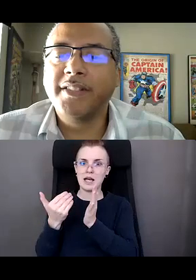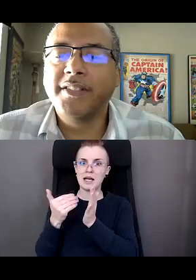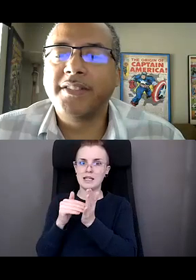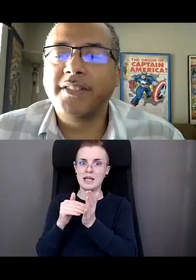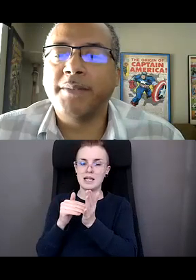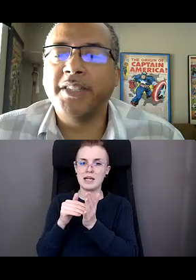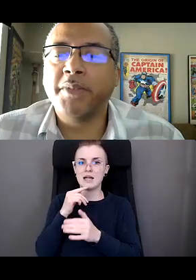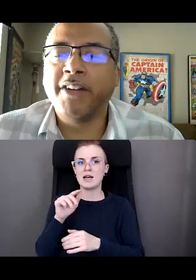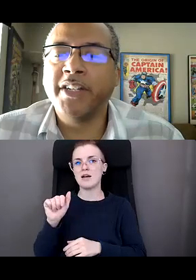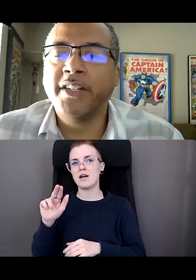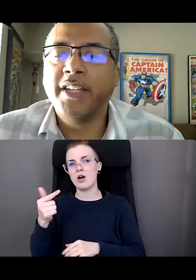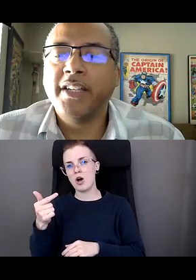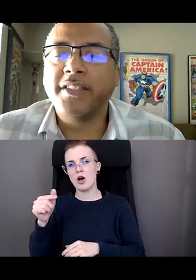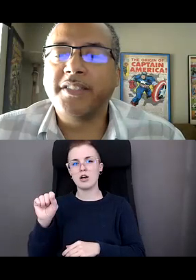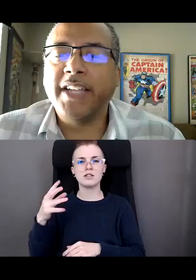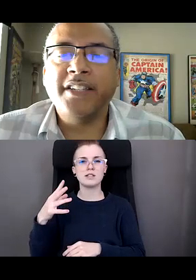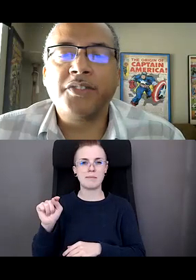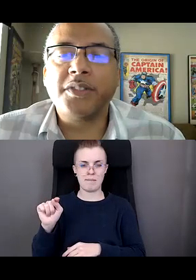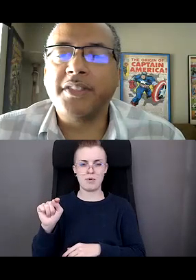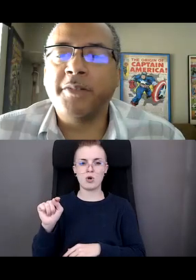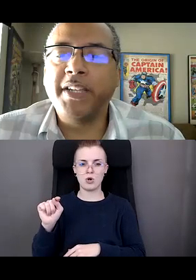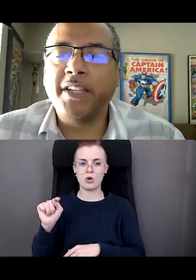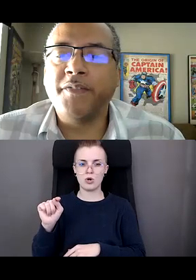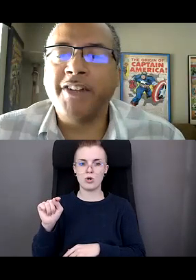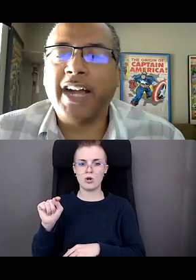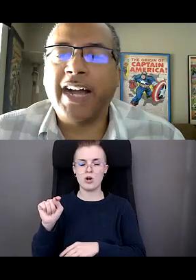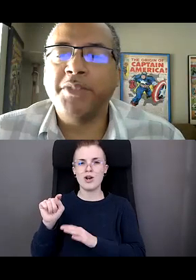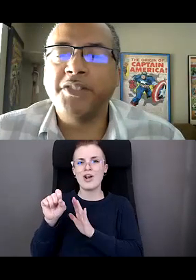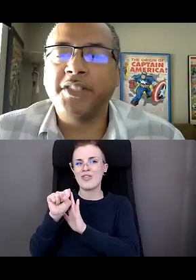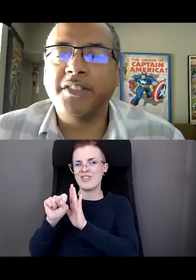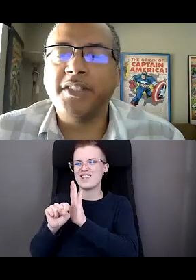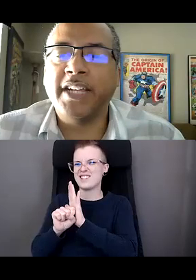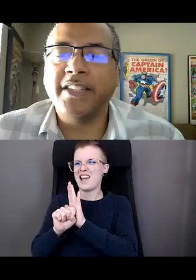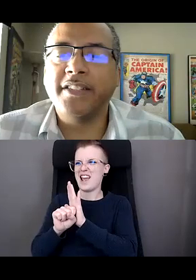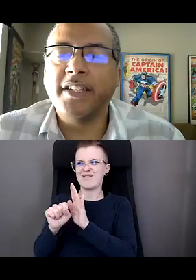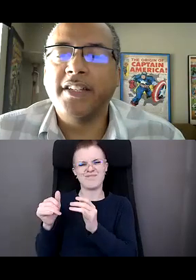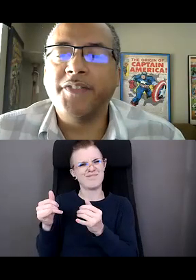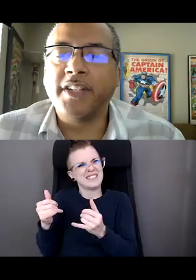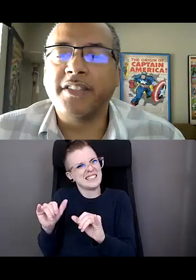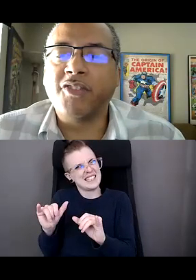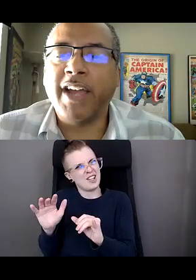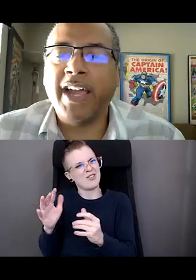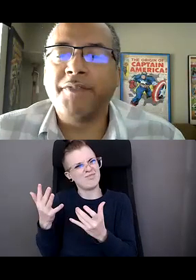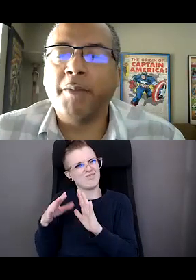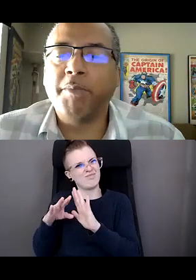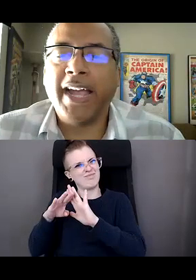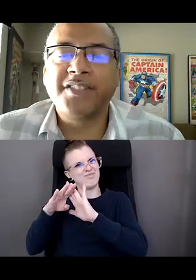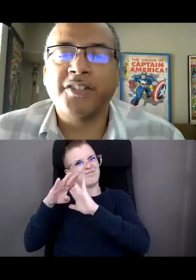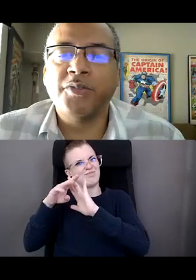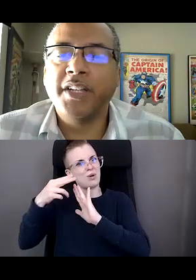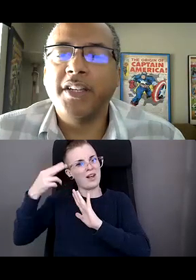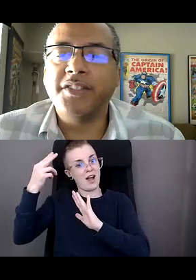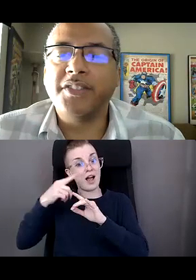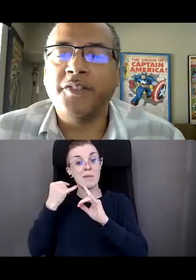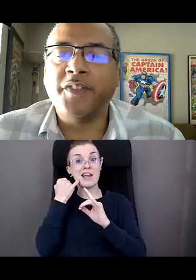August, September area, the state is still peaking very high, but you can see that if you look at the graph, El